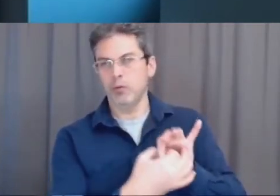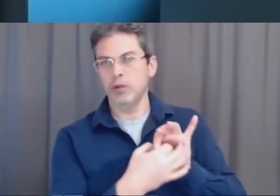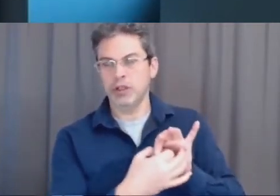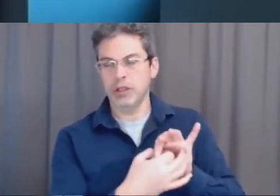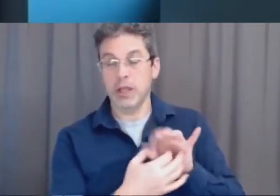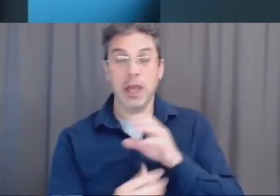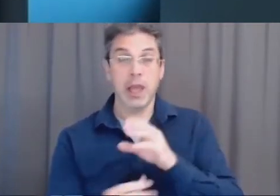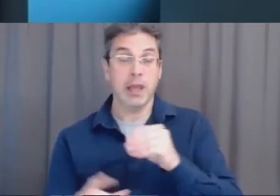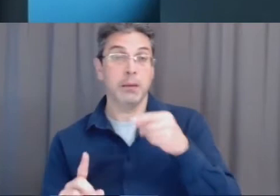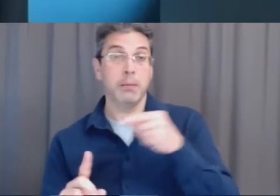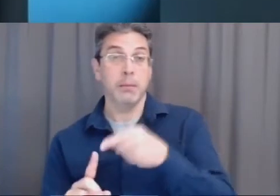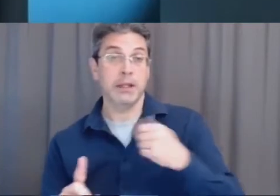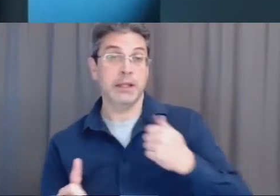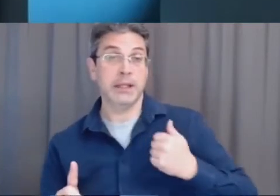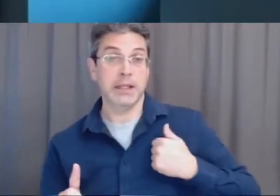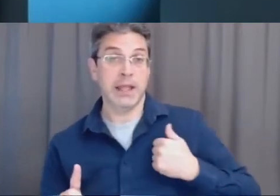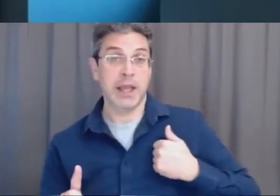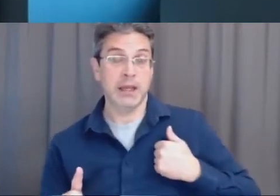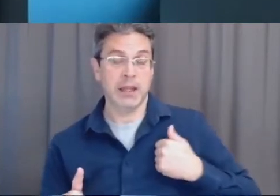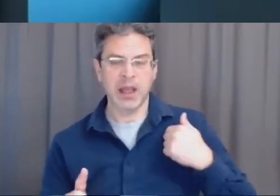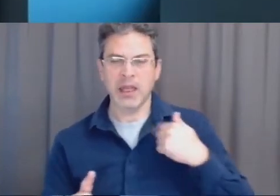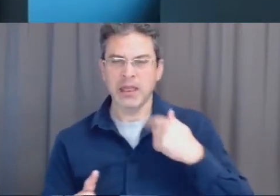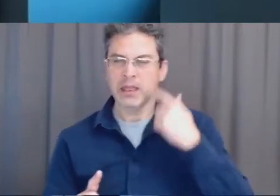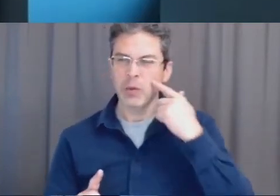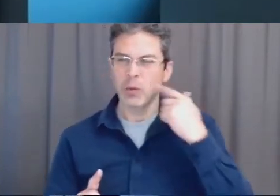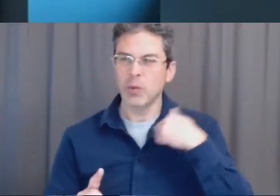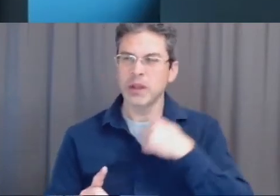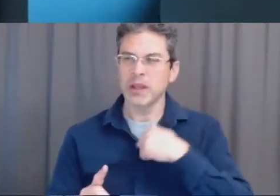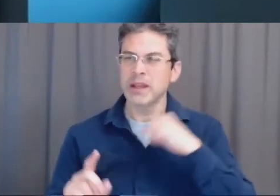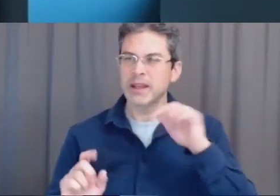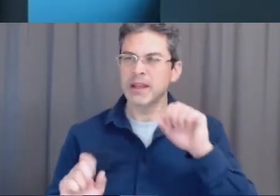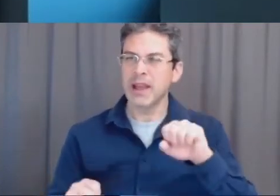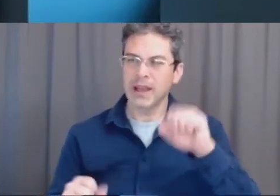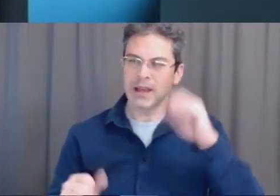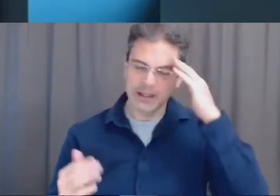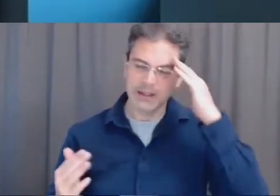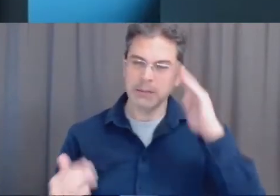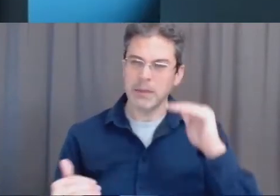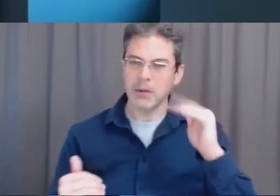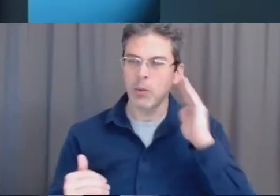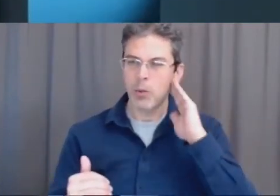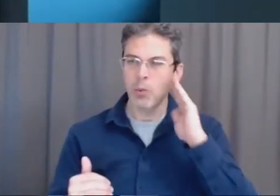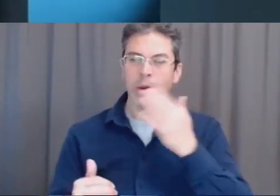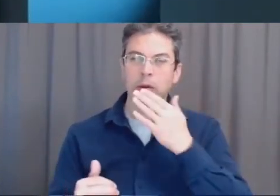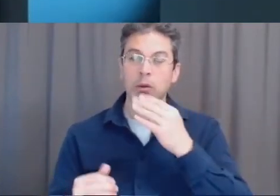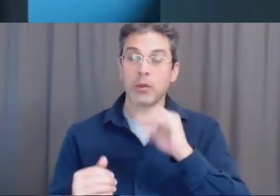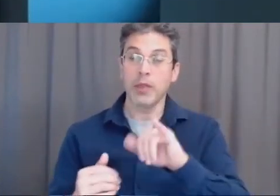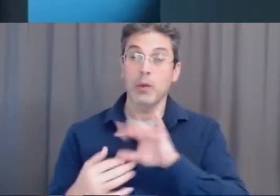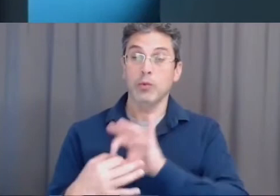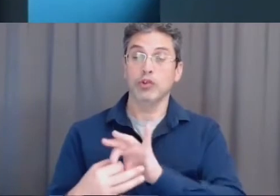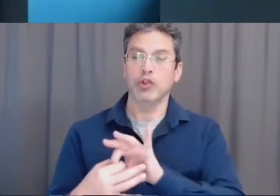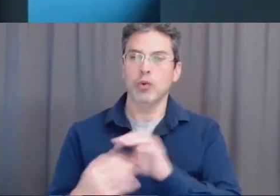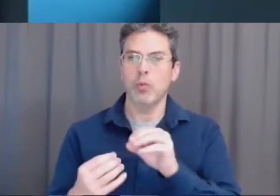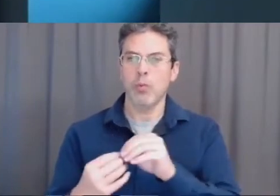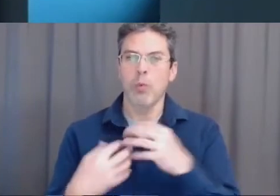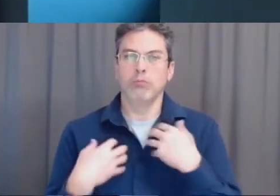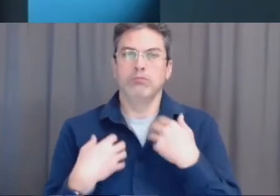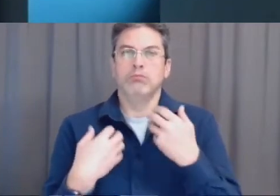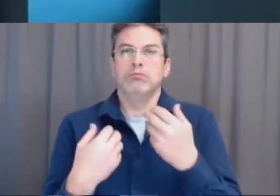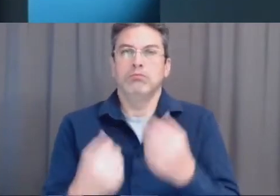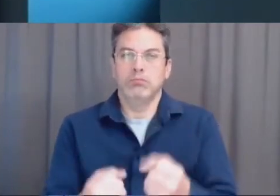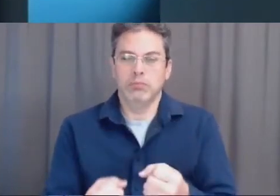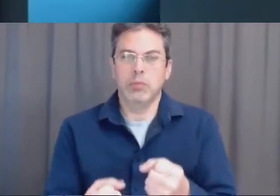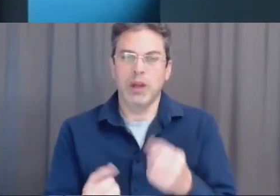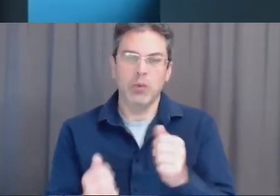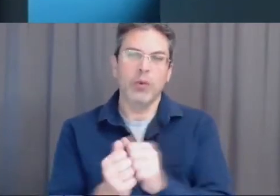particular, we can hope for a significant repairing of relations between the United States and some of our closest allies.